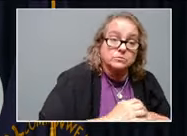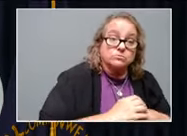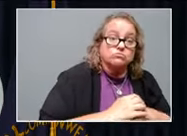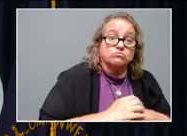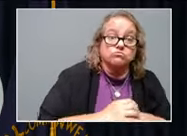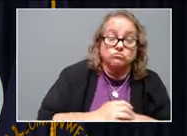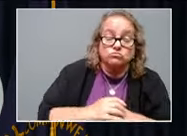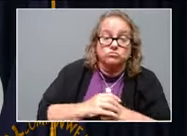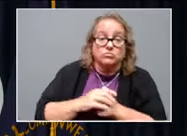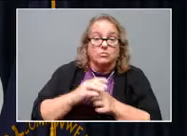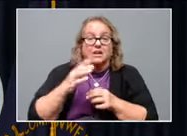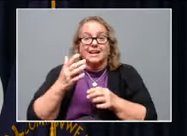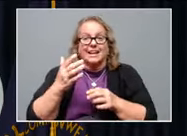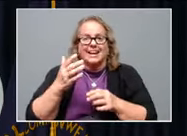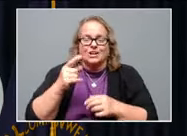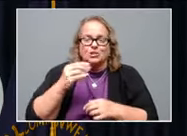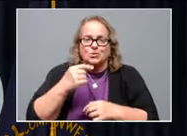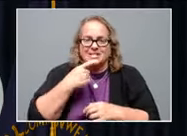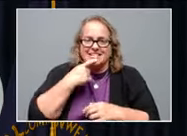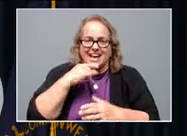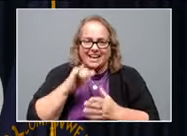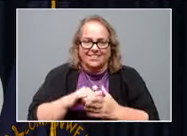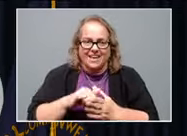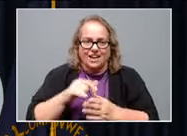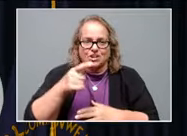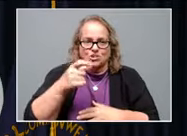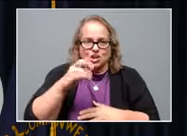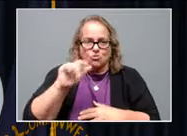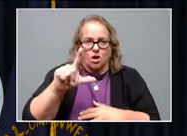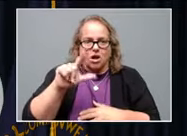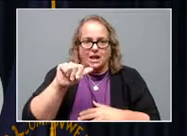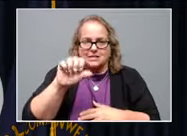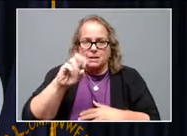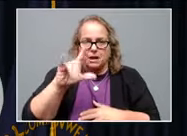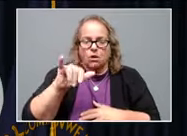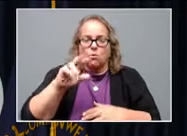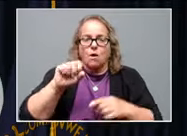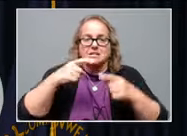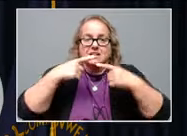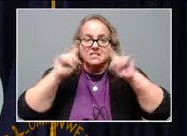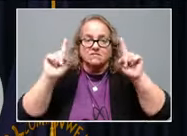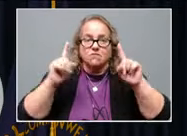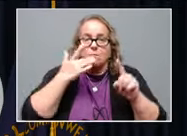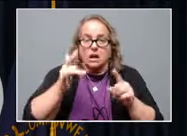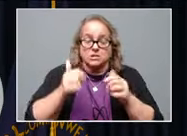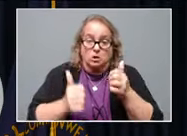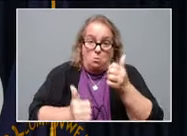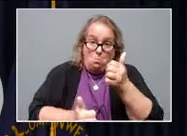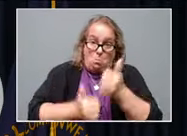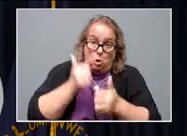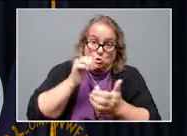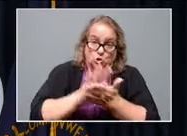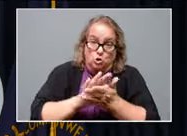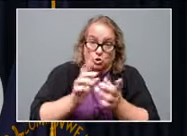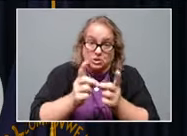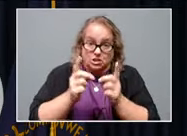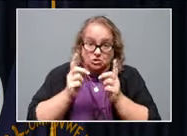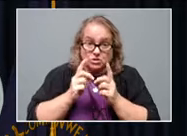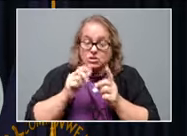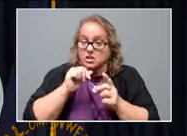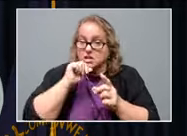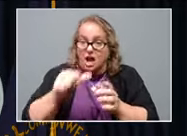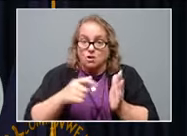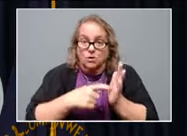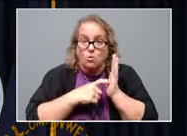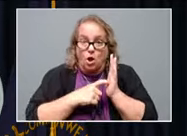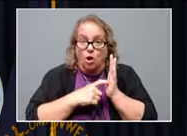Well, to say the General Assembly was successful because most school districts aren't requiring universal masking is like saying